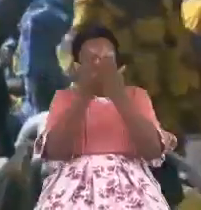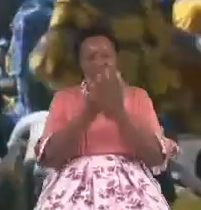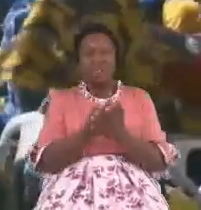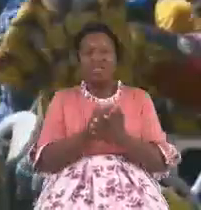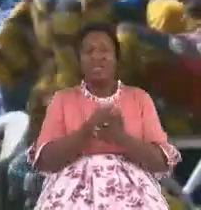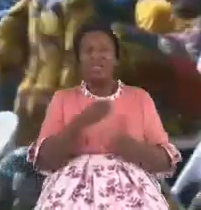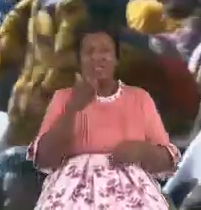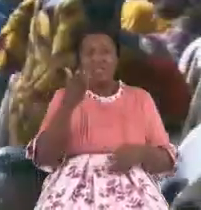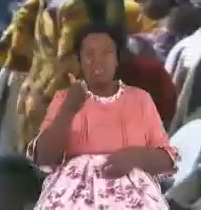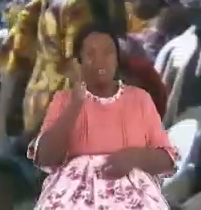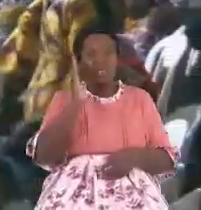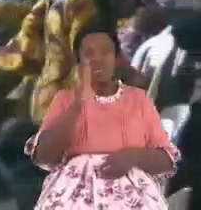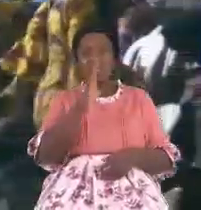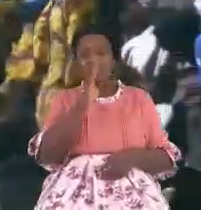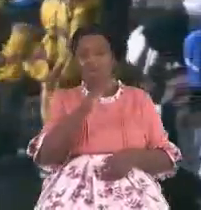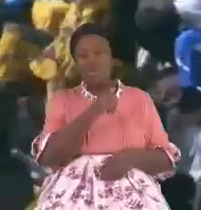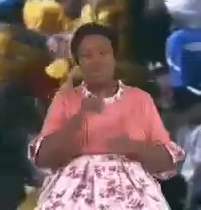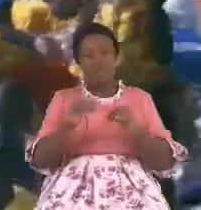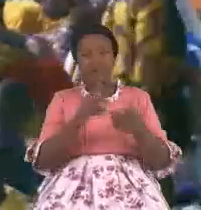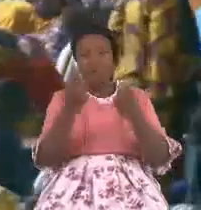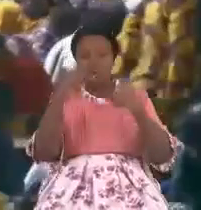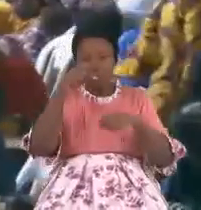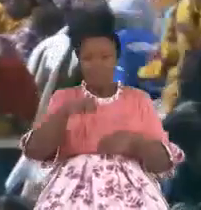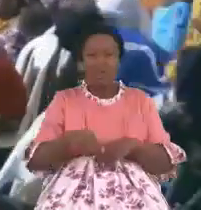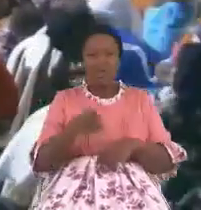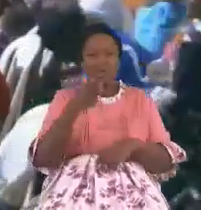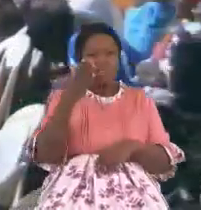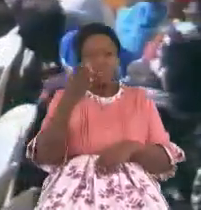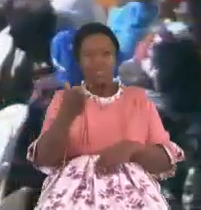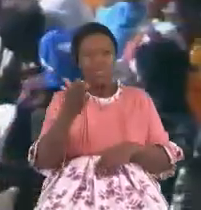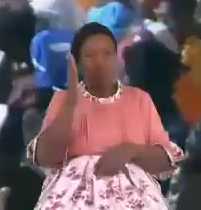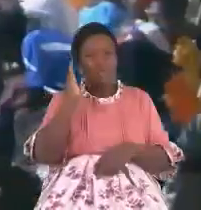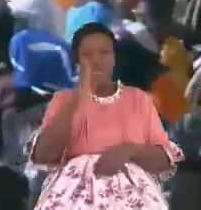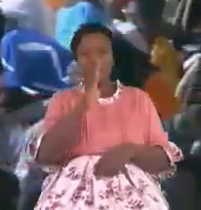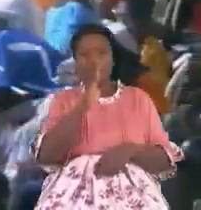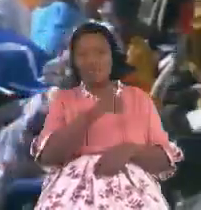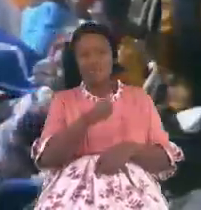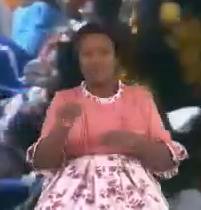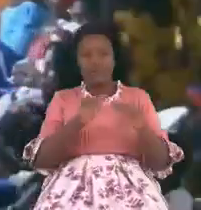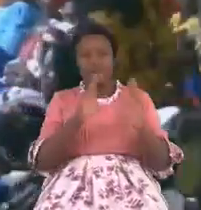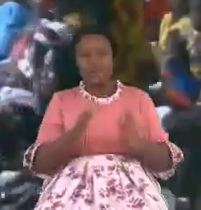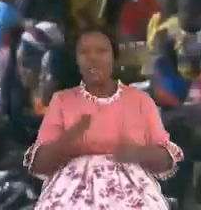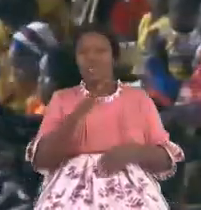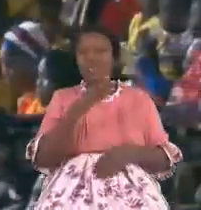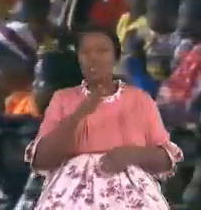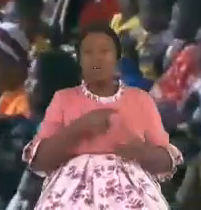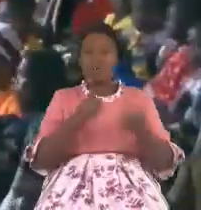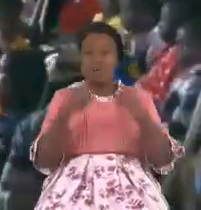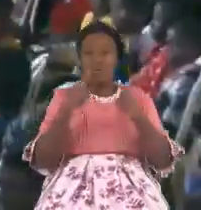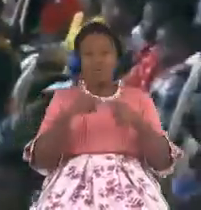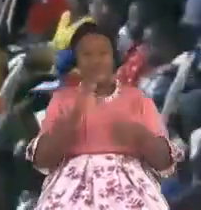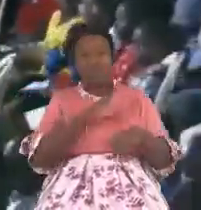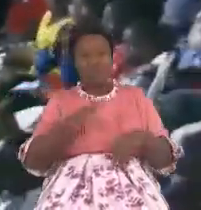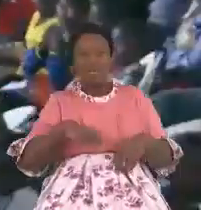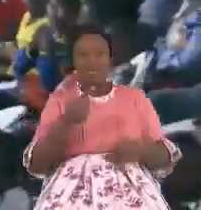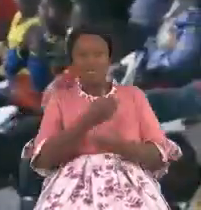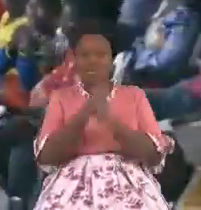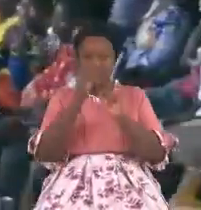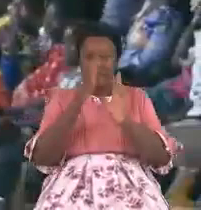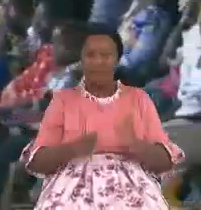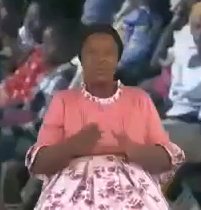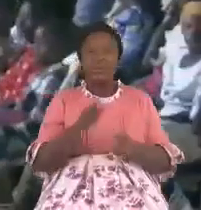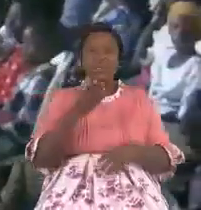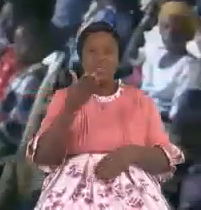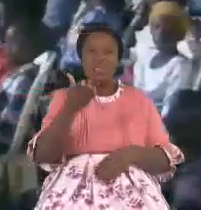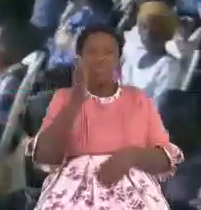be a performance come unto christ the savior there shall be a performance it's